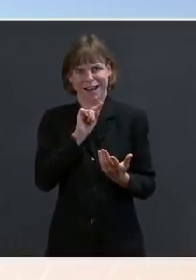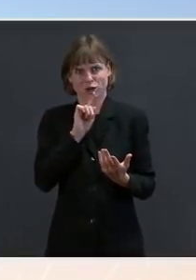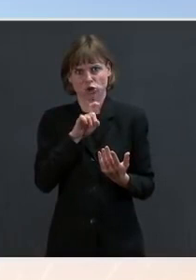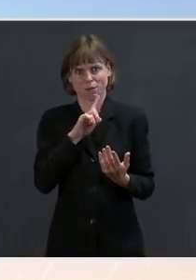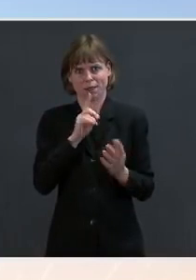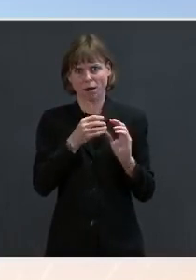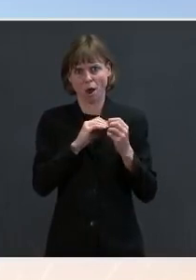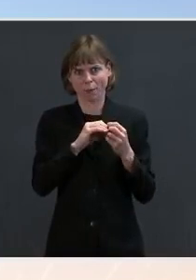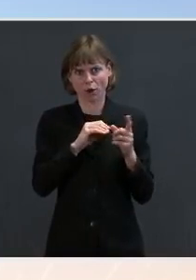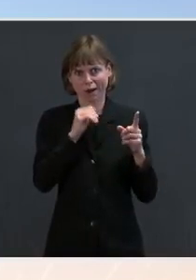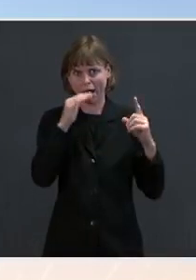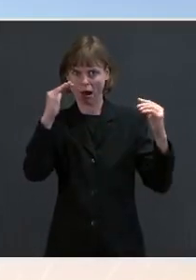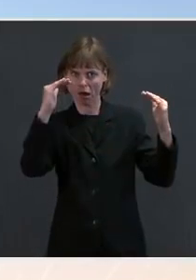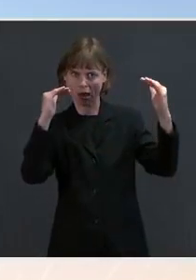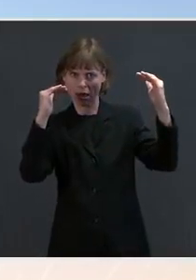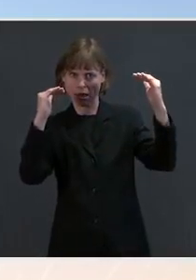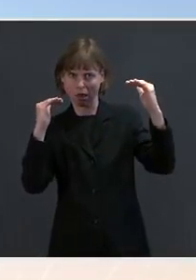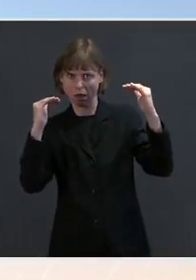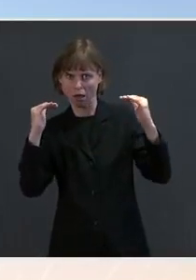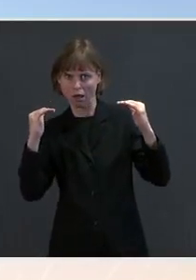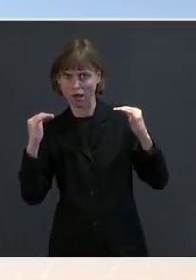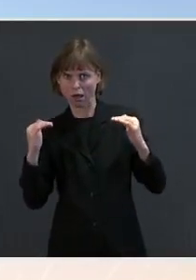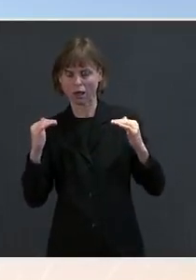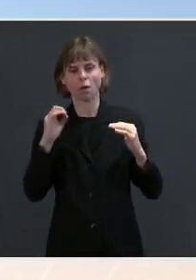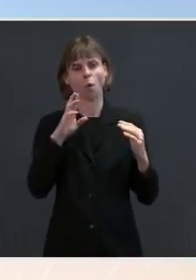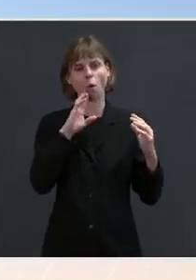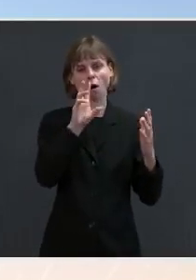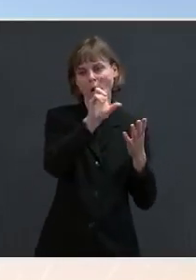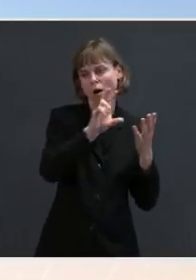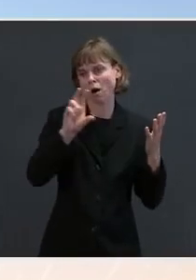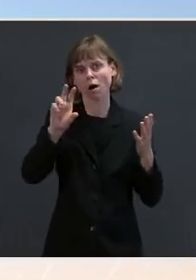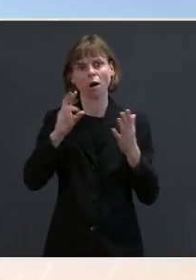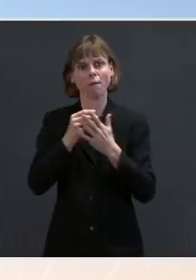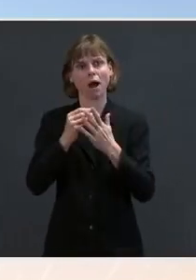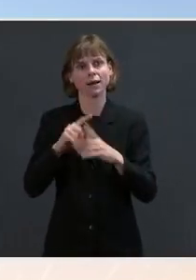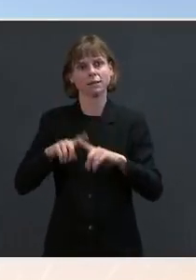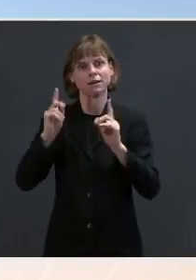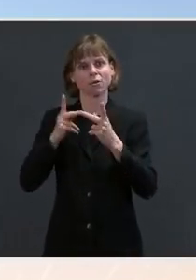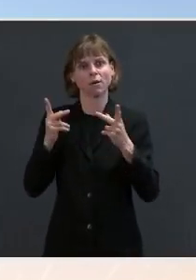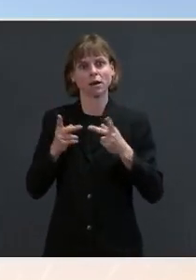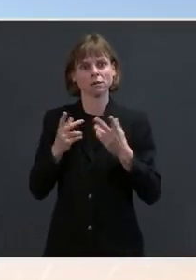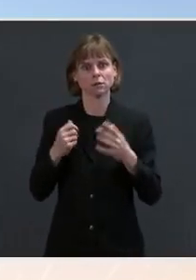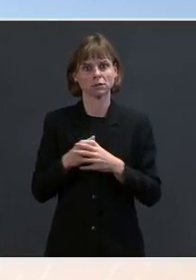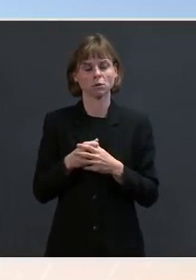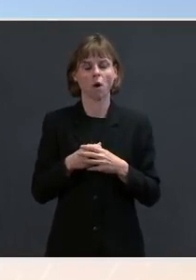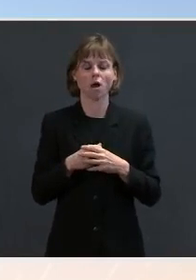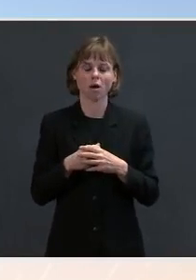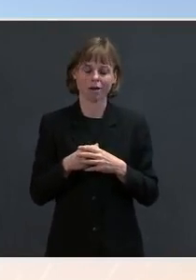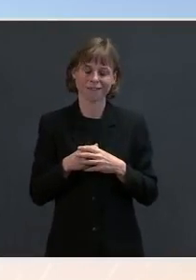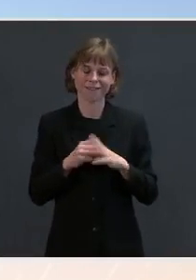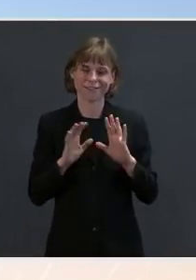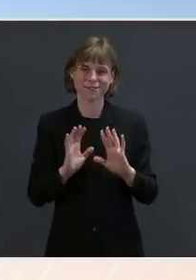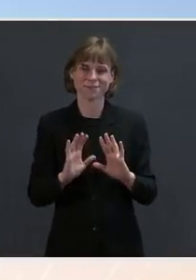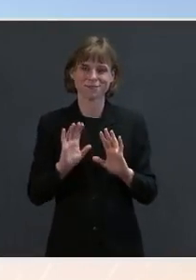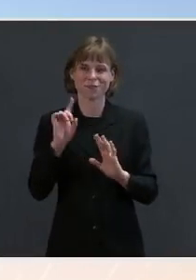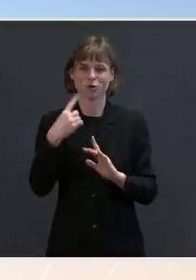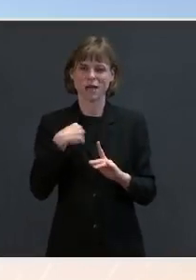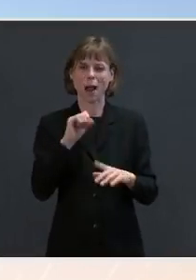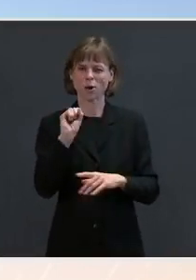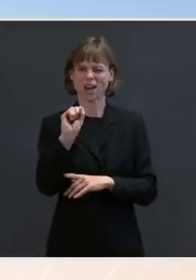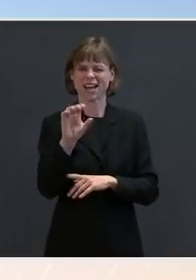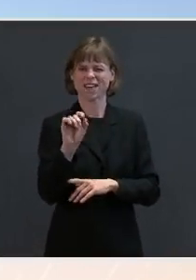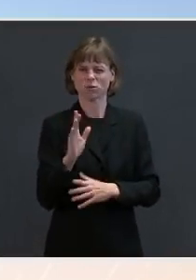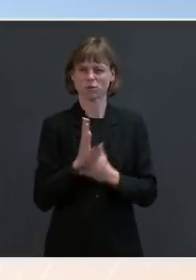not bring it down and or maybe use the money elsewhere? Well, first, to throw some data back at you,